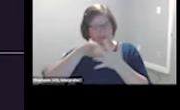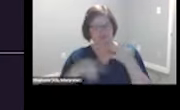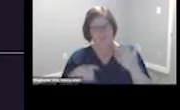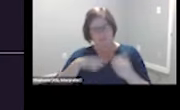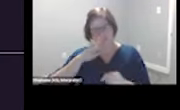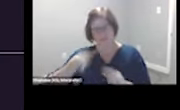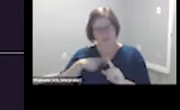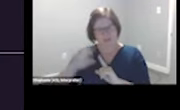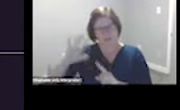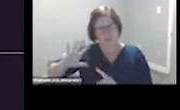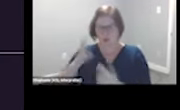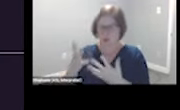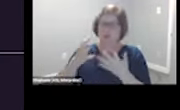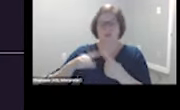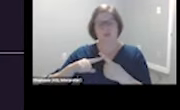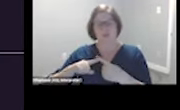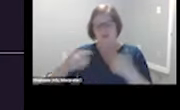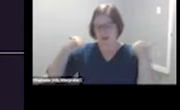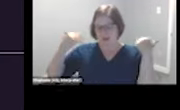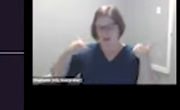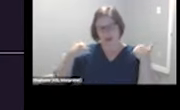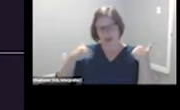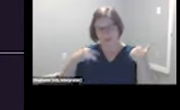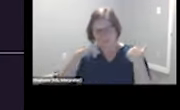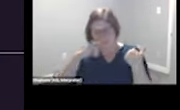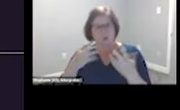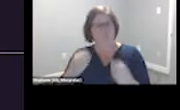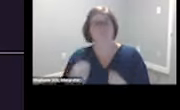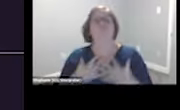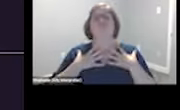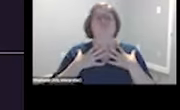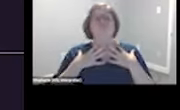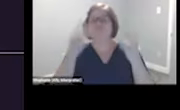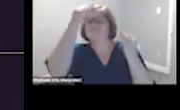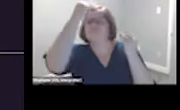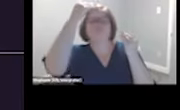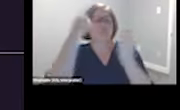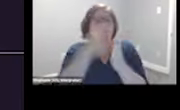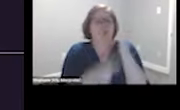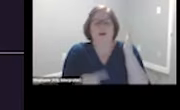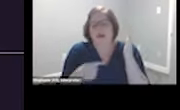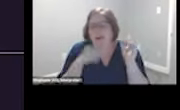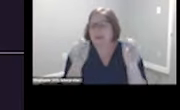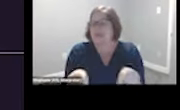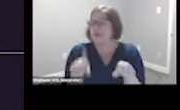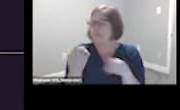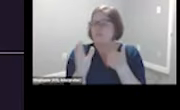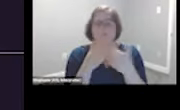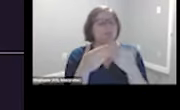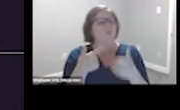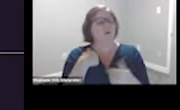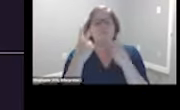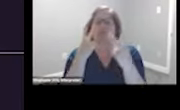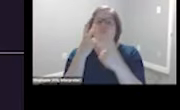really wanted to inspire people at a young age to get vision impaired students thinking about what they were capable of, what they could access if they really, really